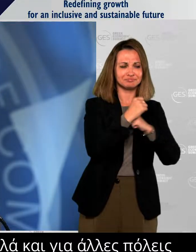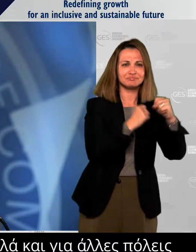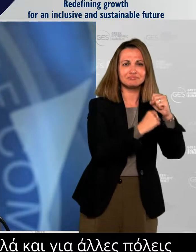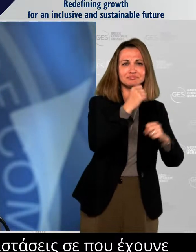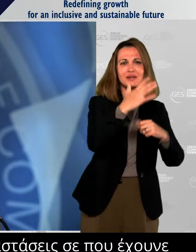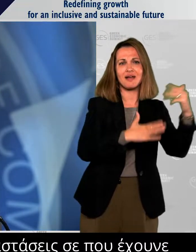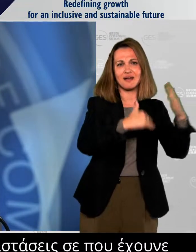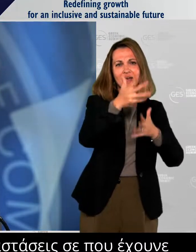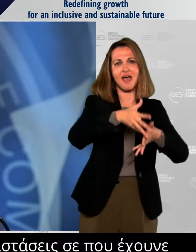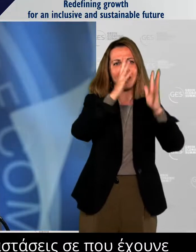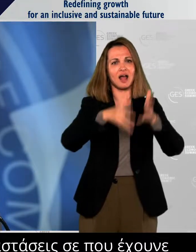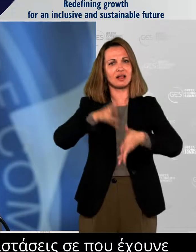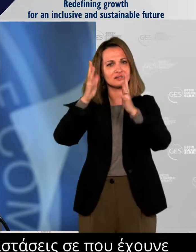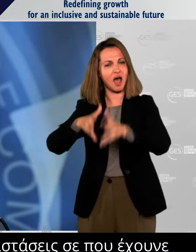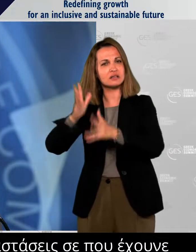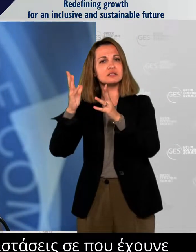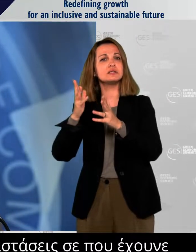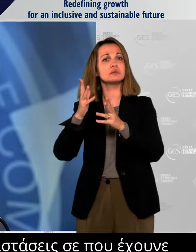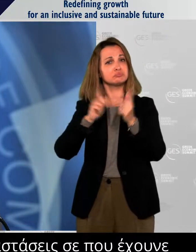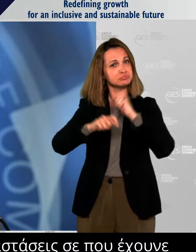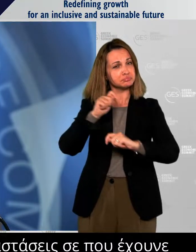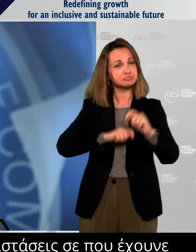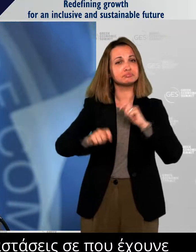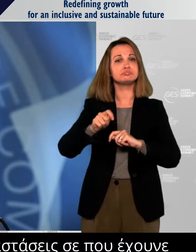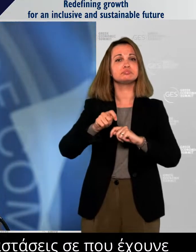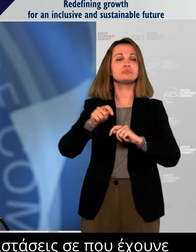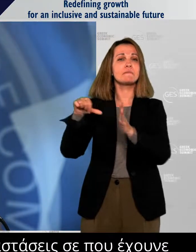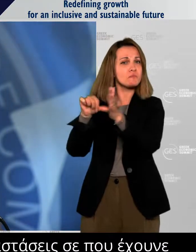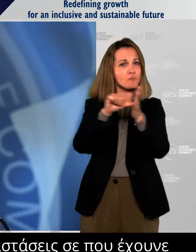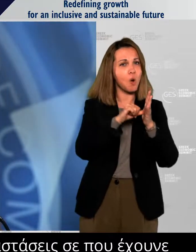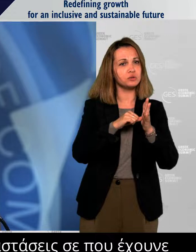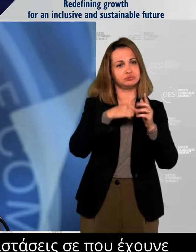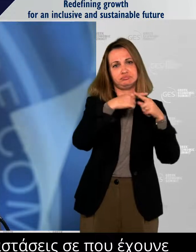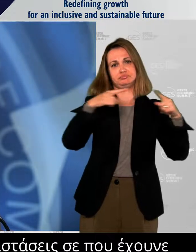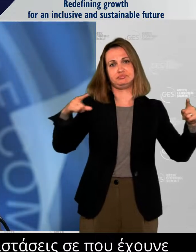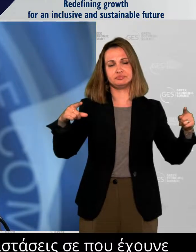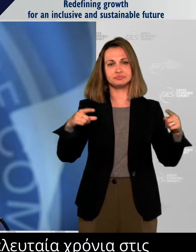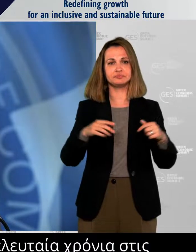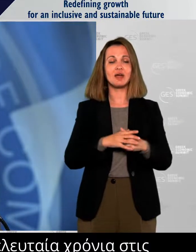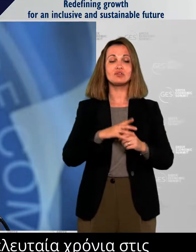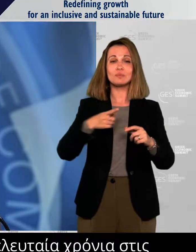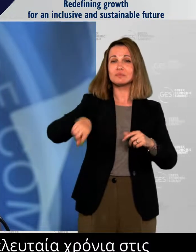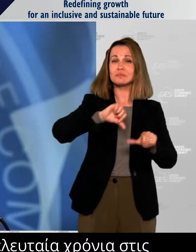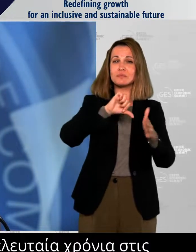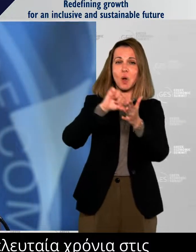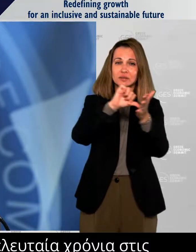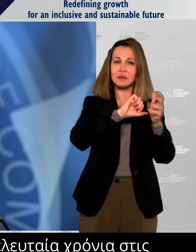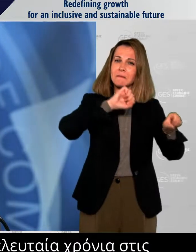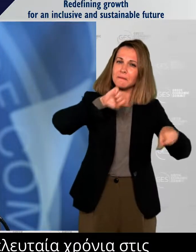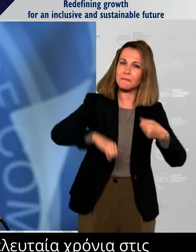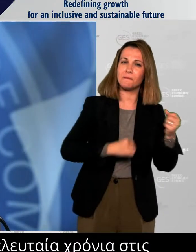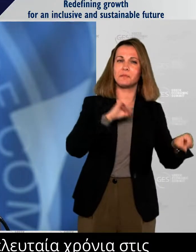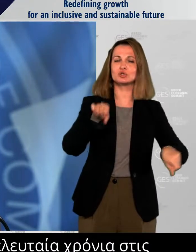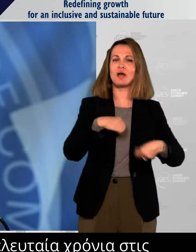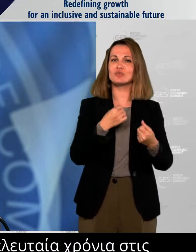trying, to adopt, the same, let's say, the same mentality and the same practice.